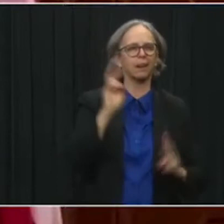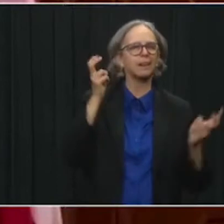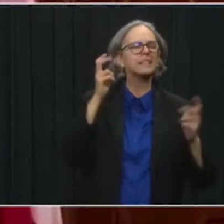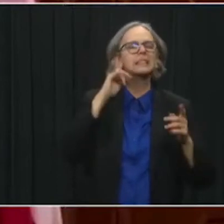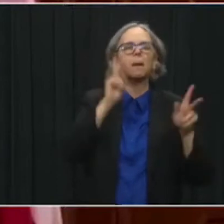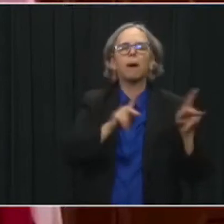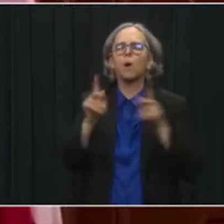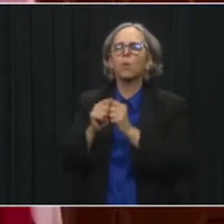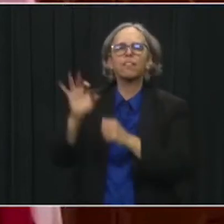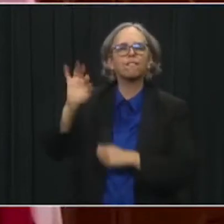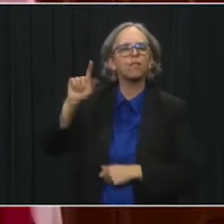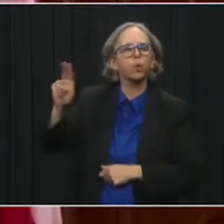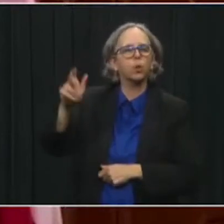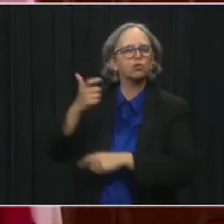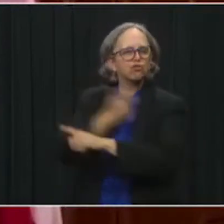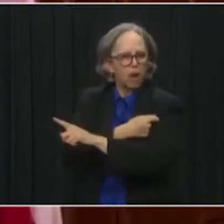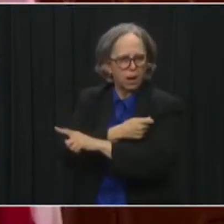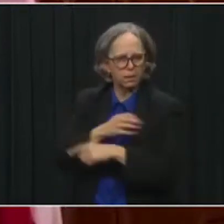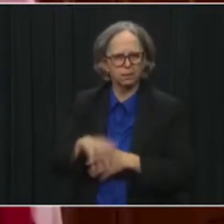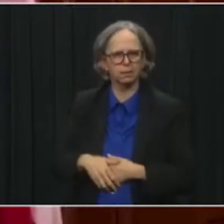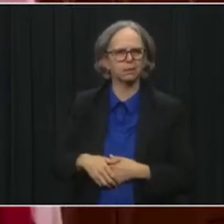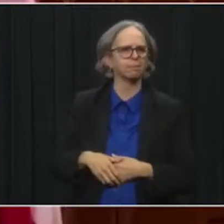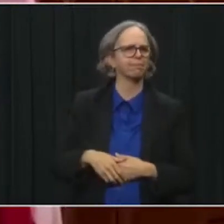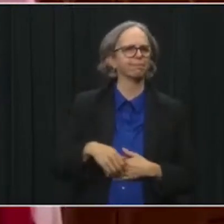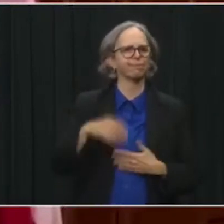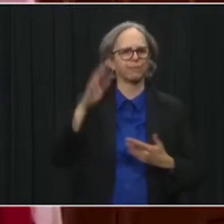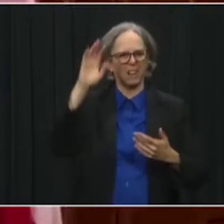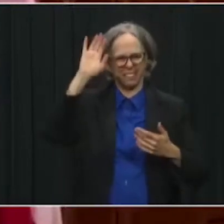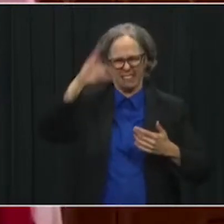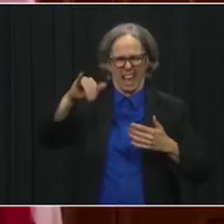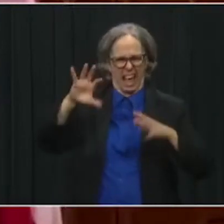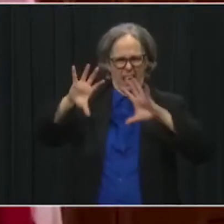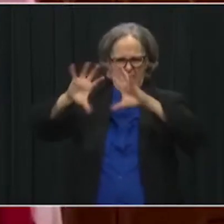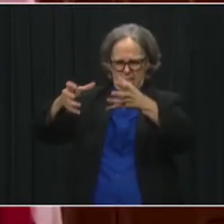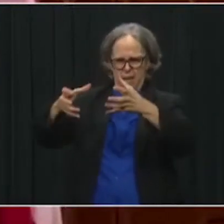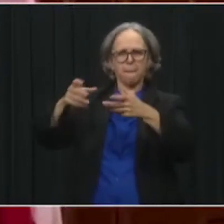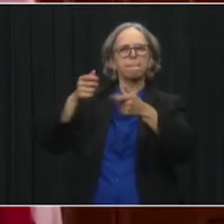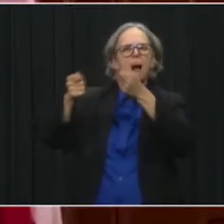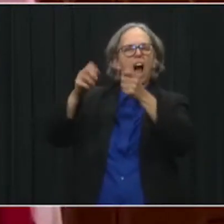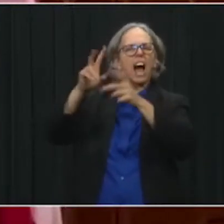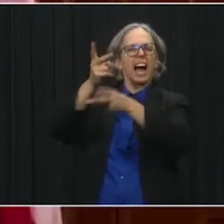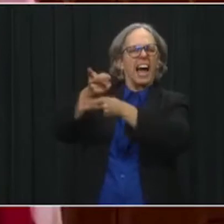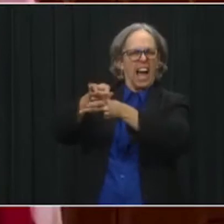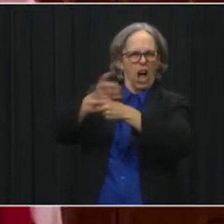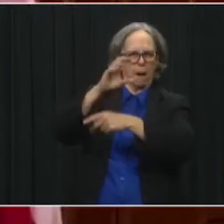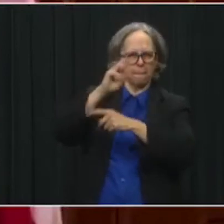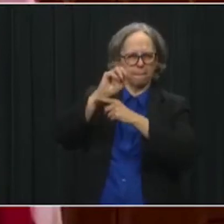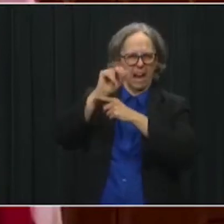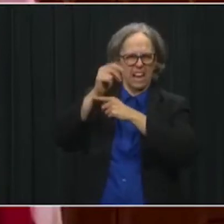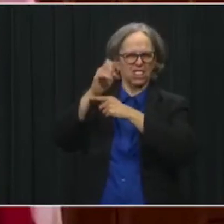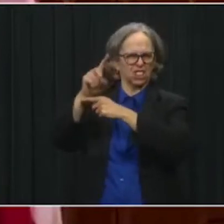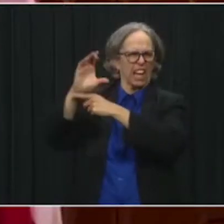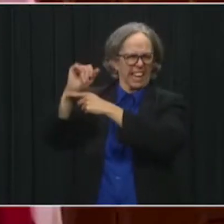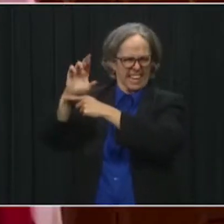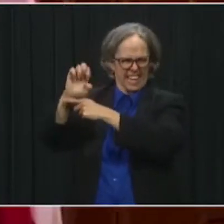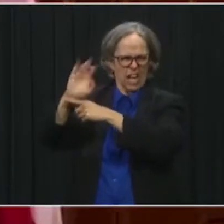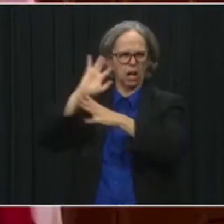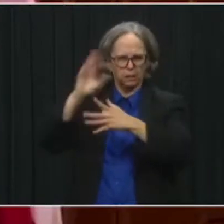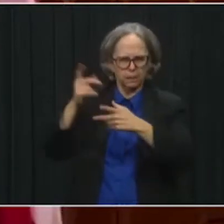care with the whole idea of not only keeping people safer and healthier, but saving money as